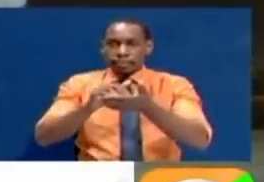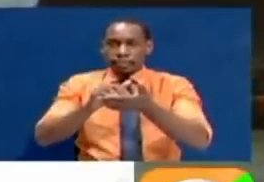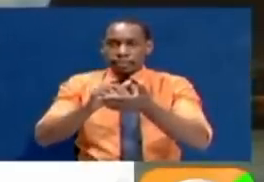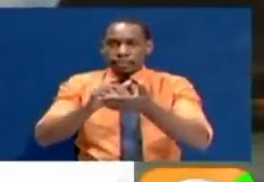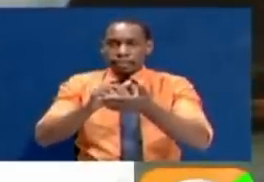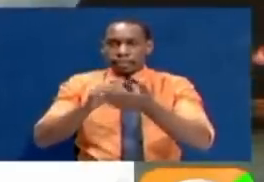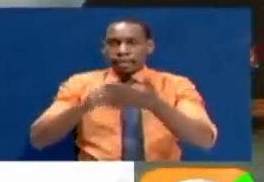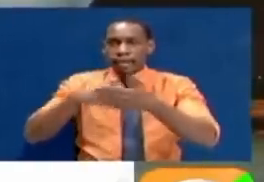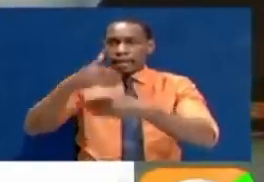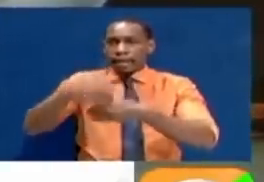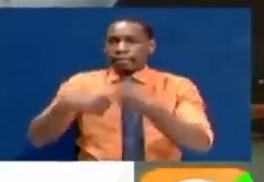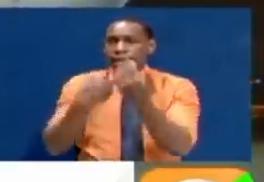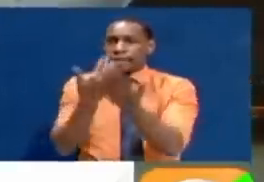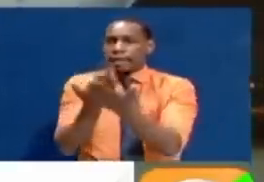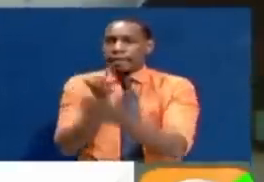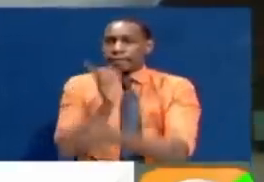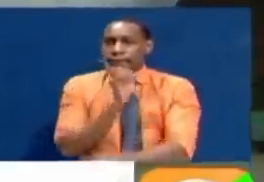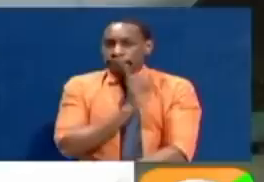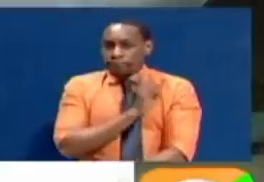And after arriving here,